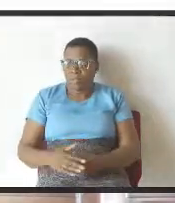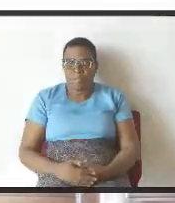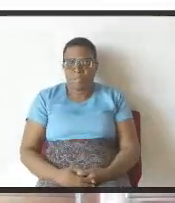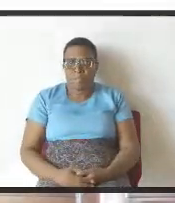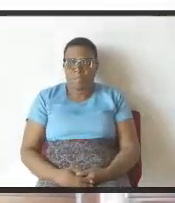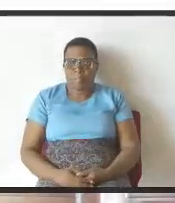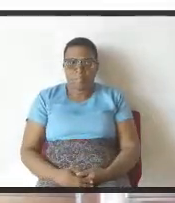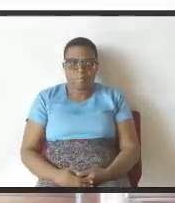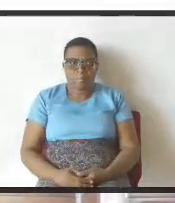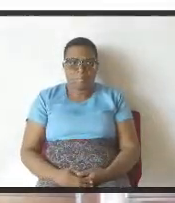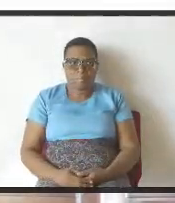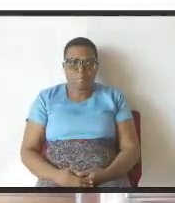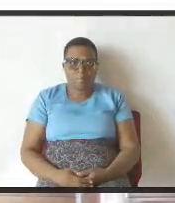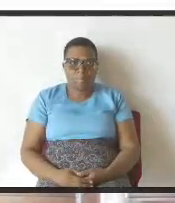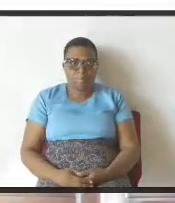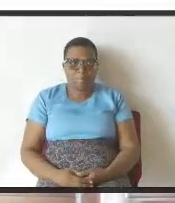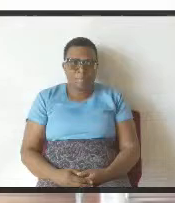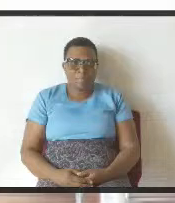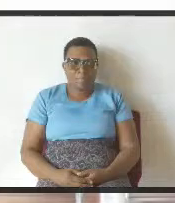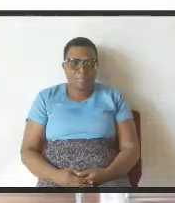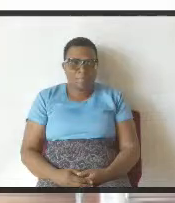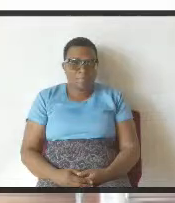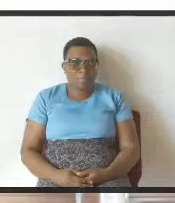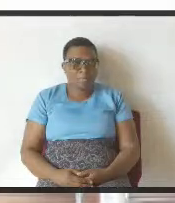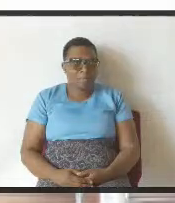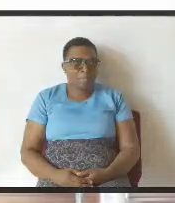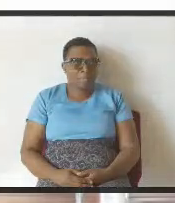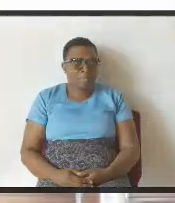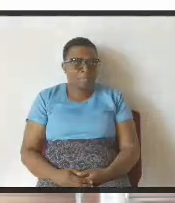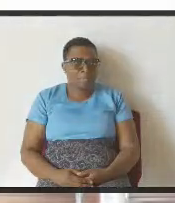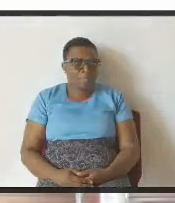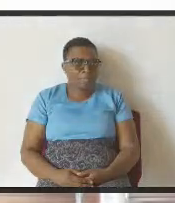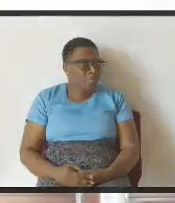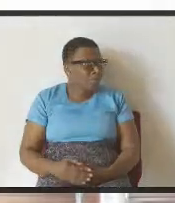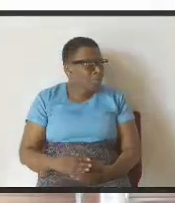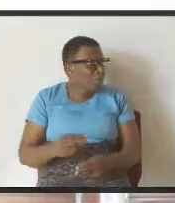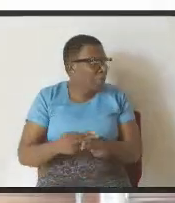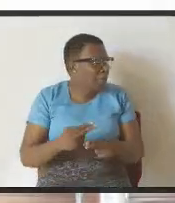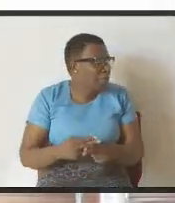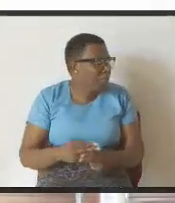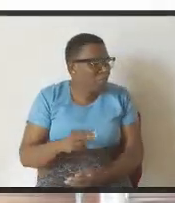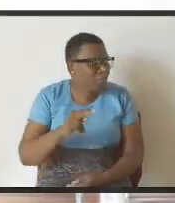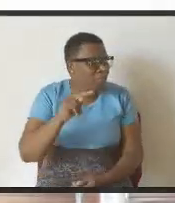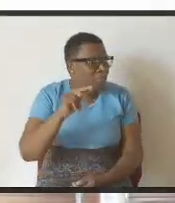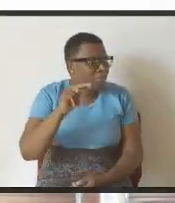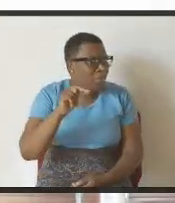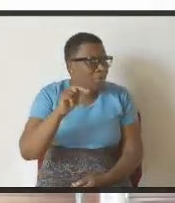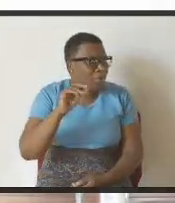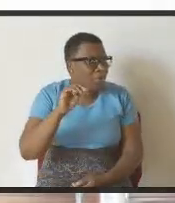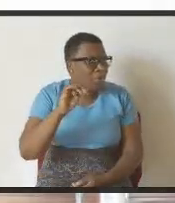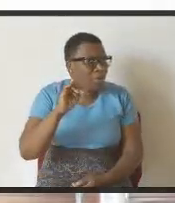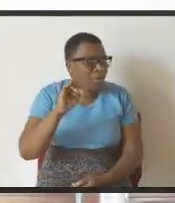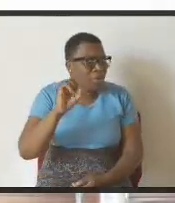name. Nilsson. Nilsson. Okay.